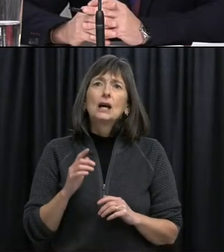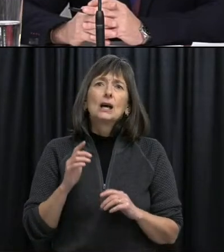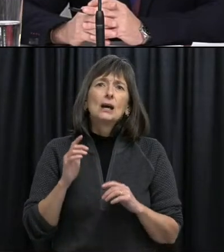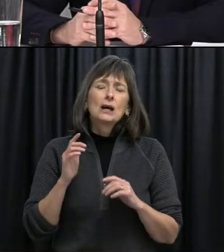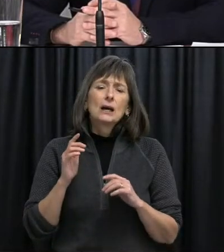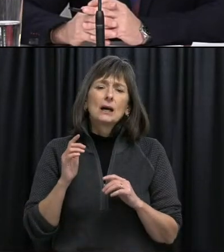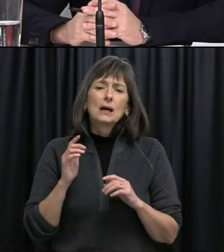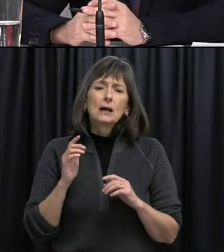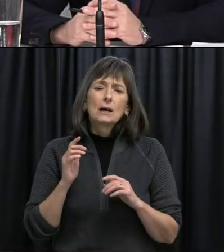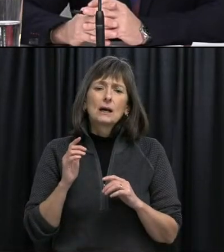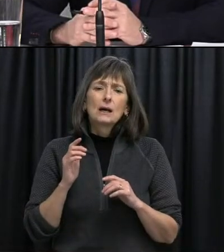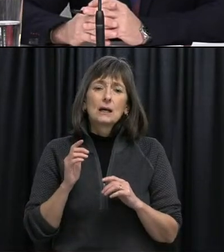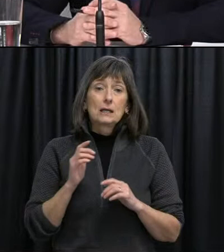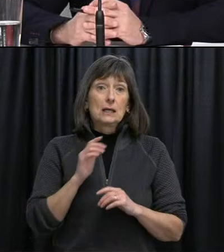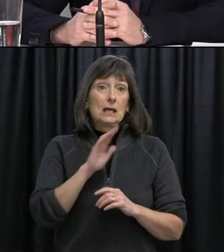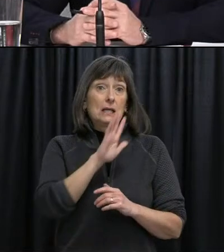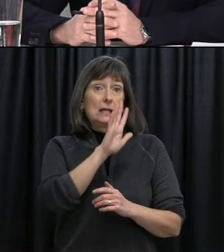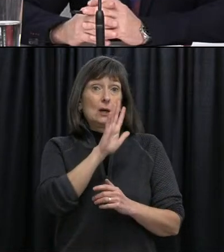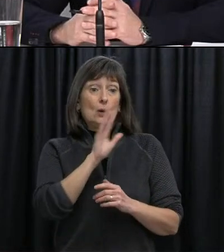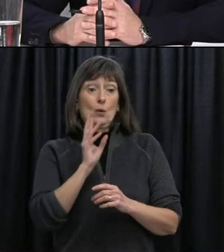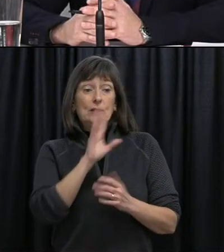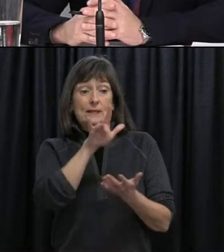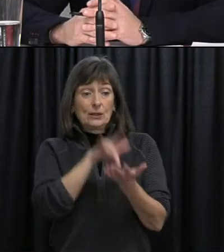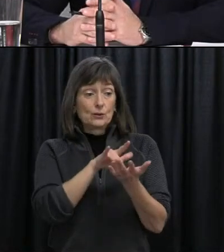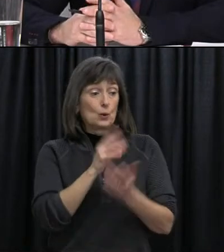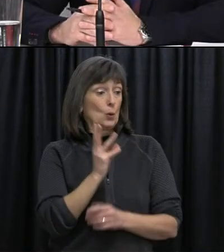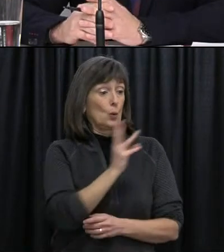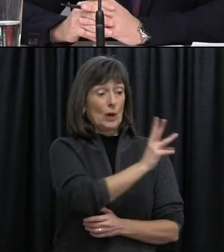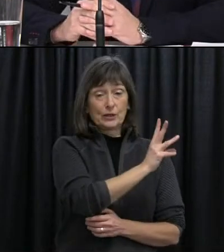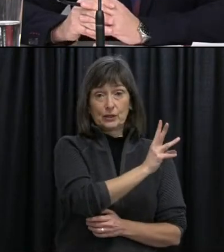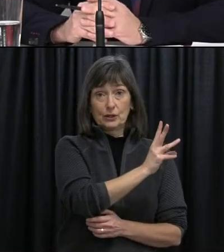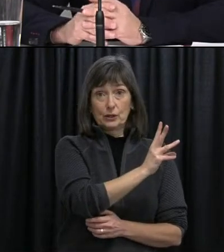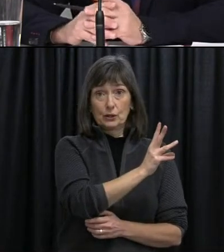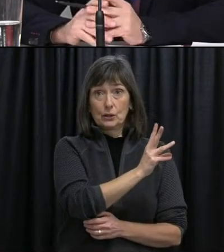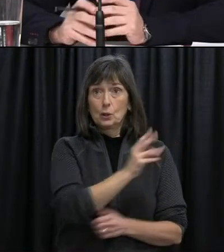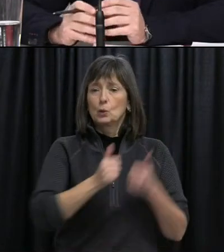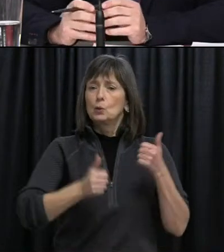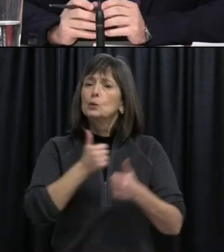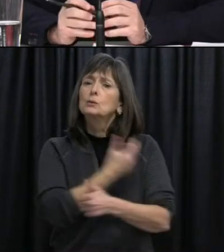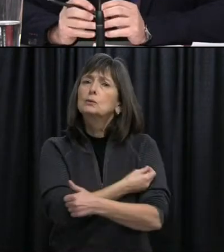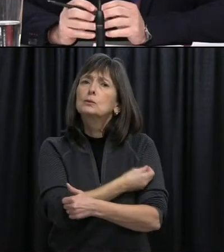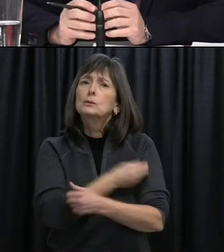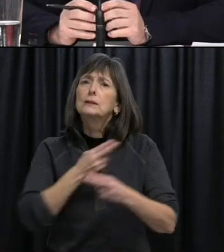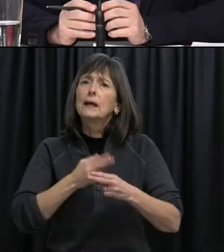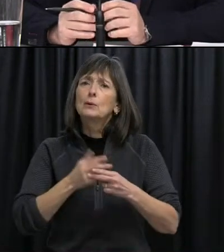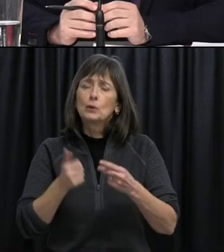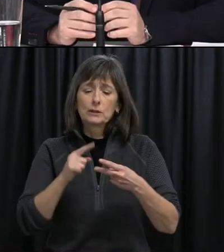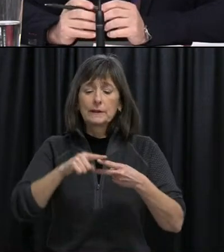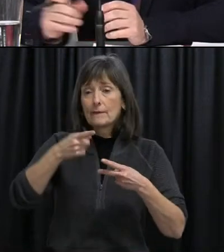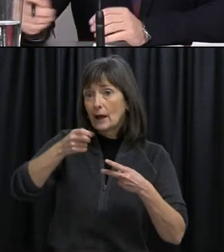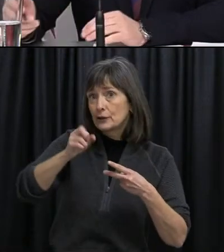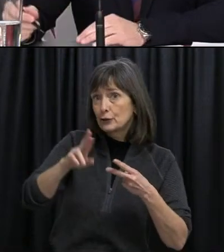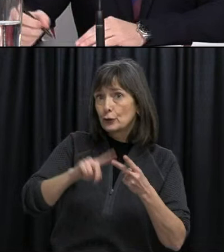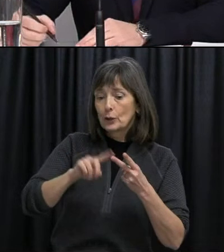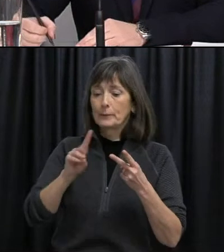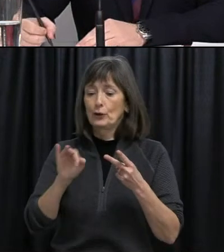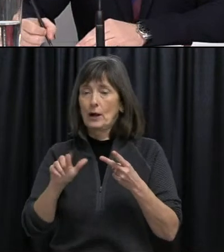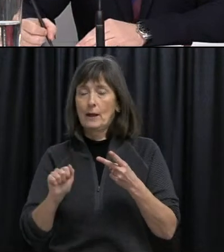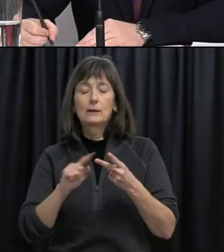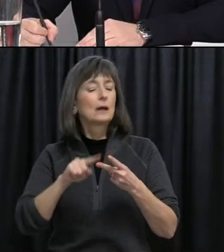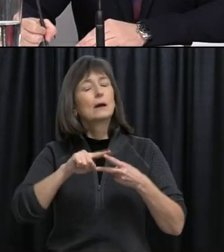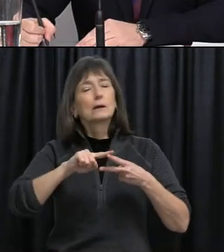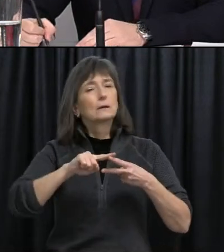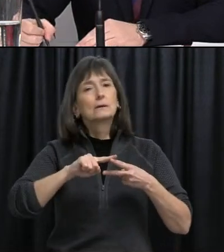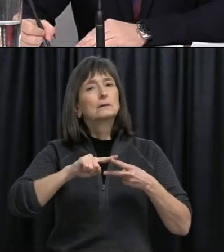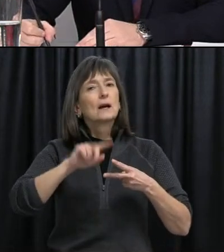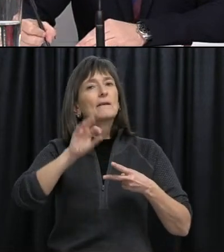to Central and Western? Are they Pfizer vaccines or Moderna? No, that's Pfizer at this point. Okay. So